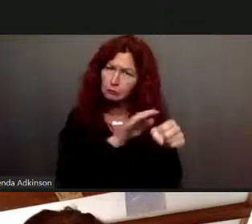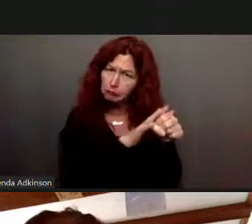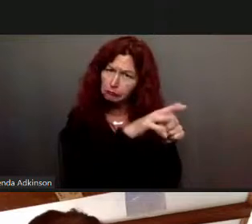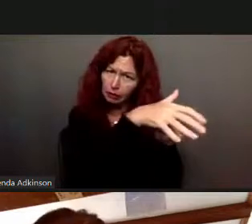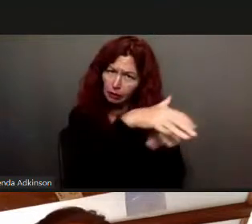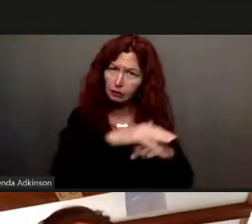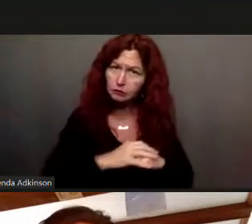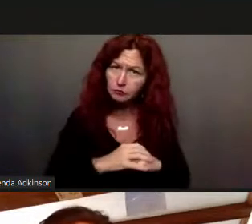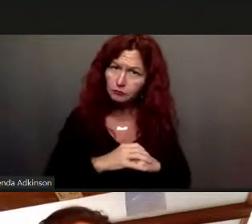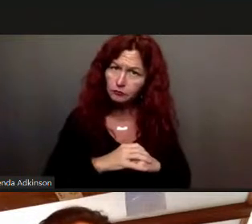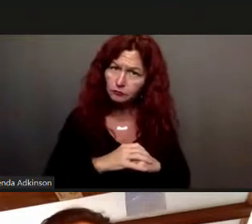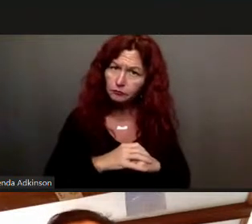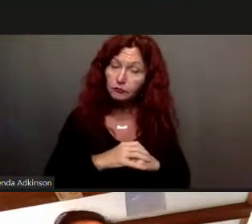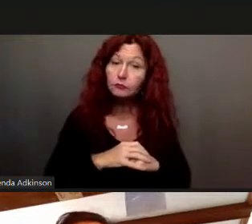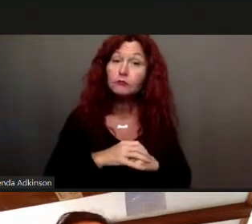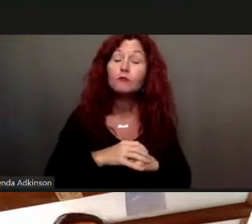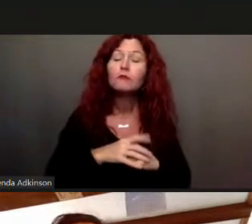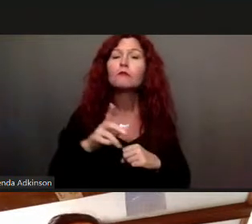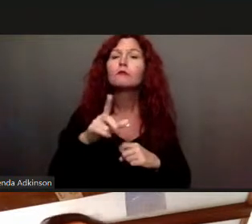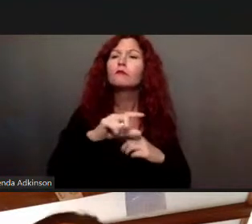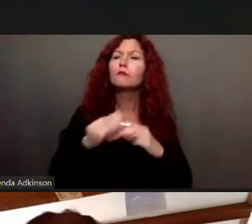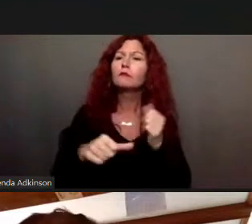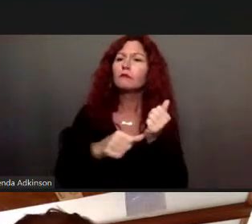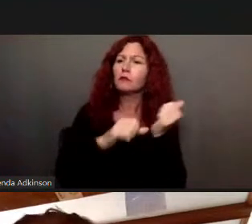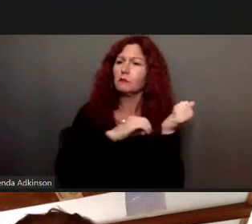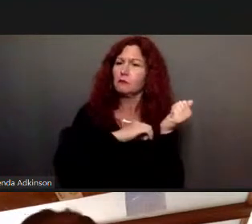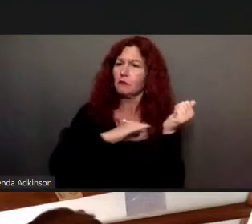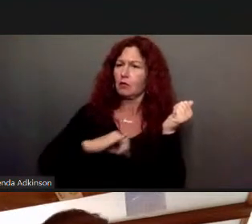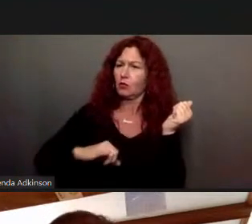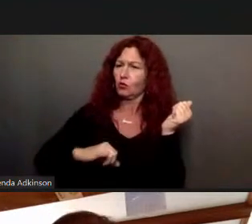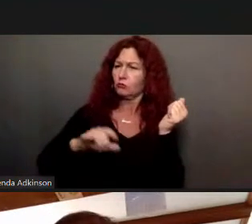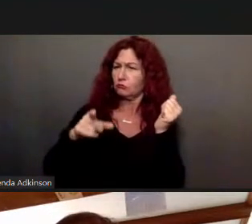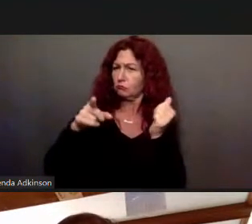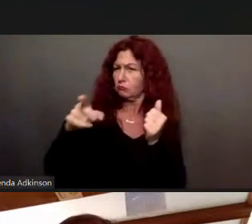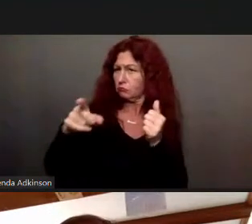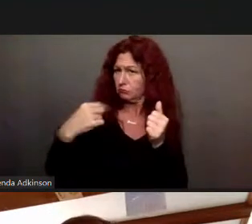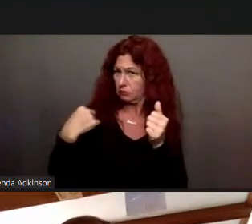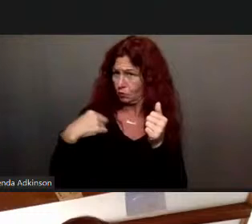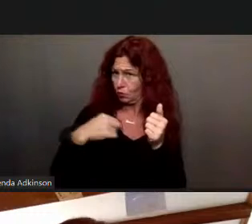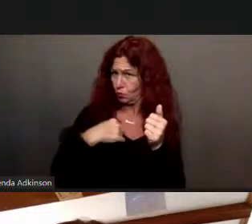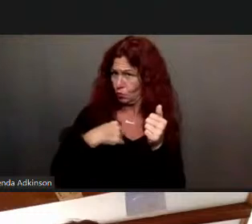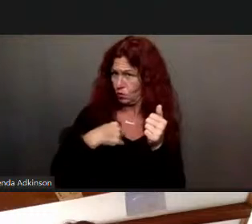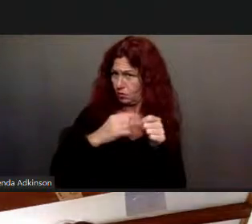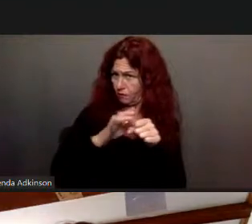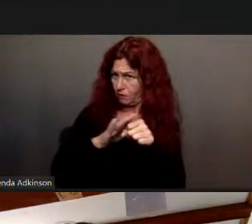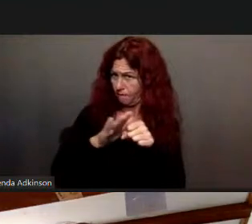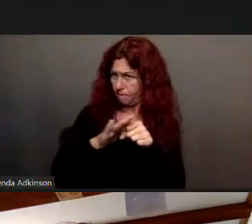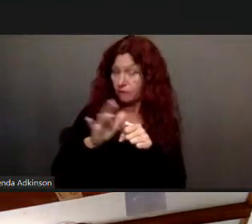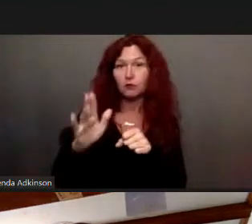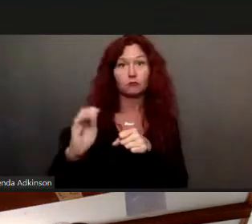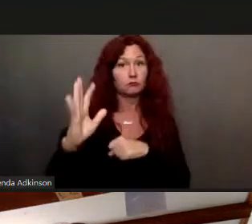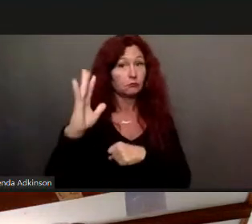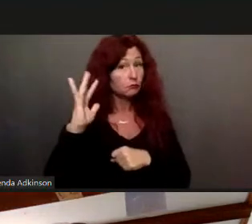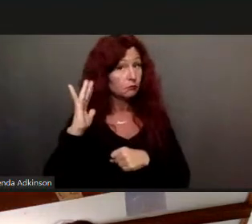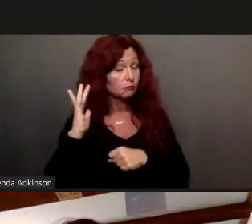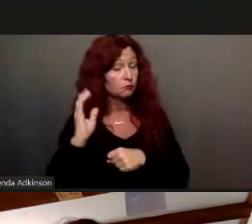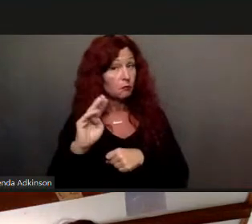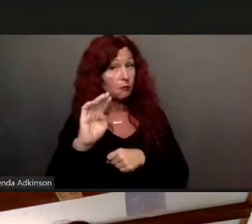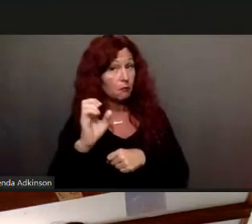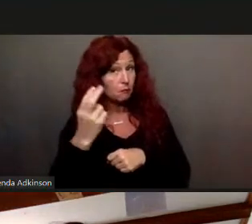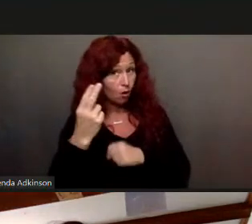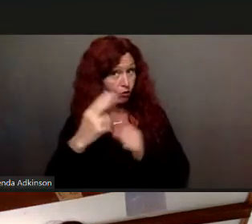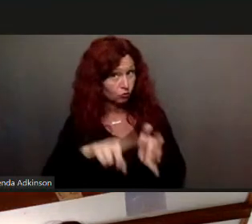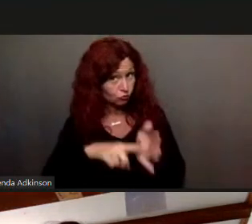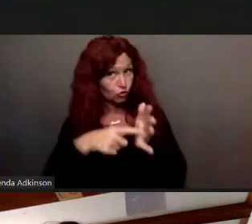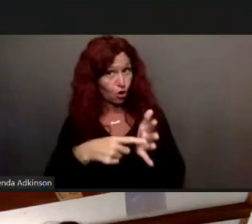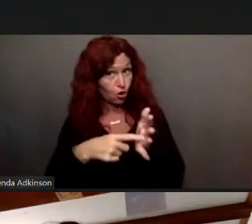Deputy Mayor Kemp, what's our supply of PPE? I think that we had a shortage early on in the pandemic,